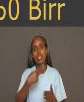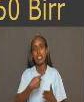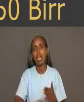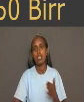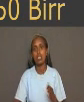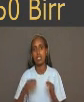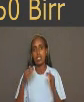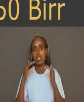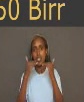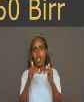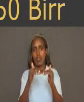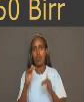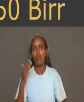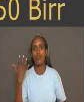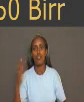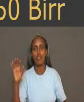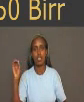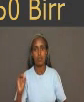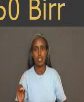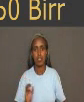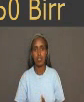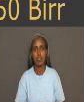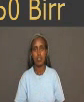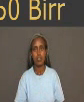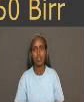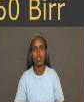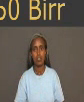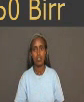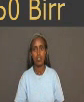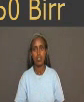a rate of 15%.